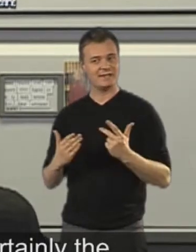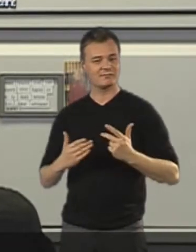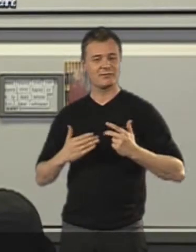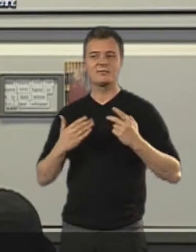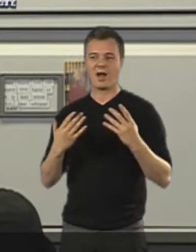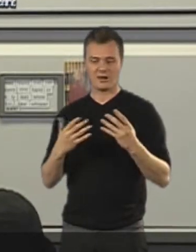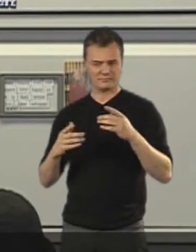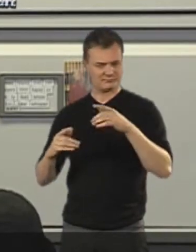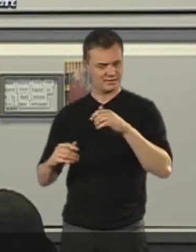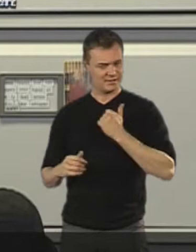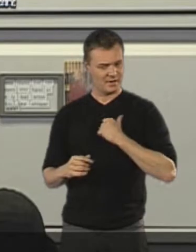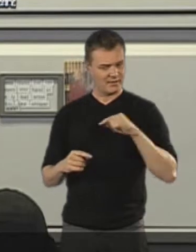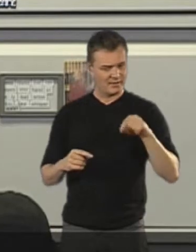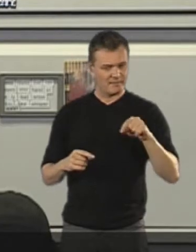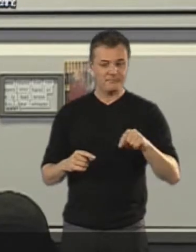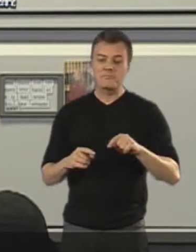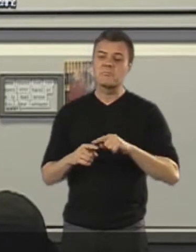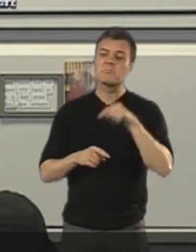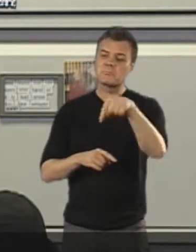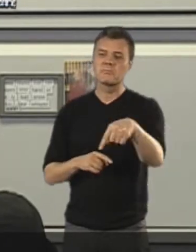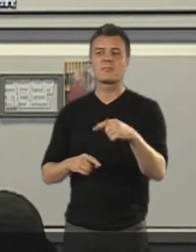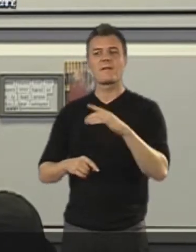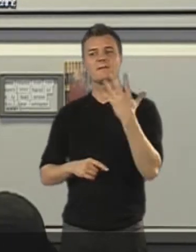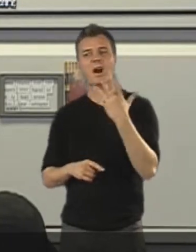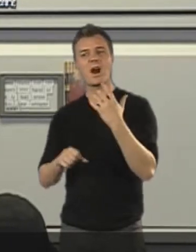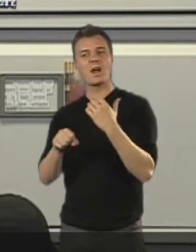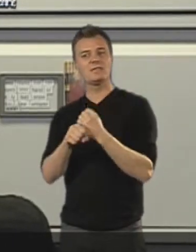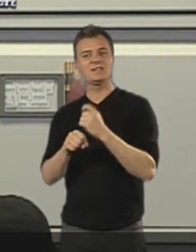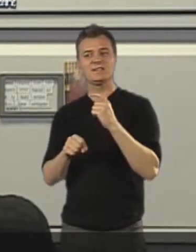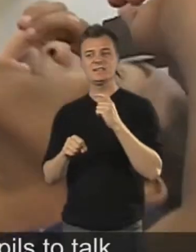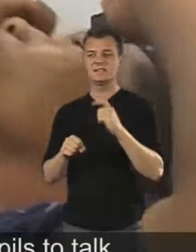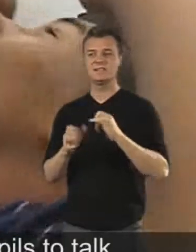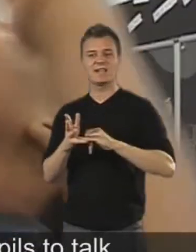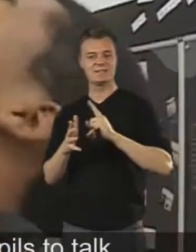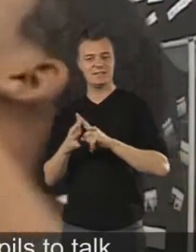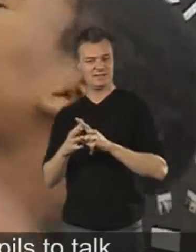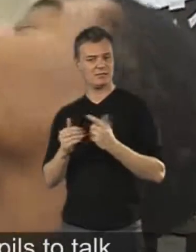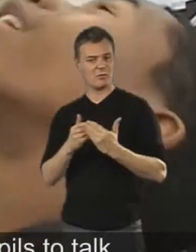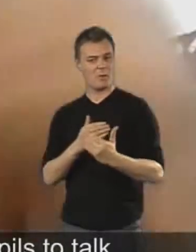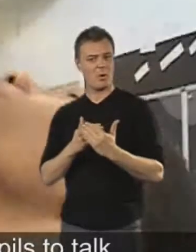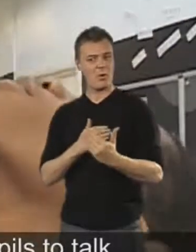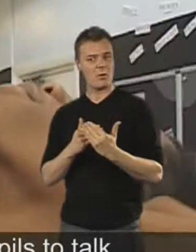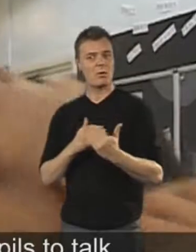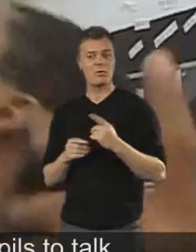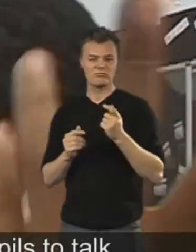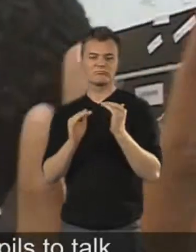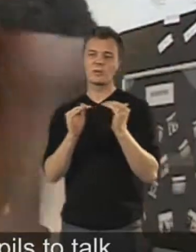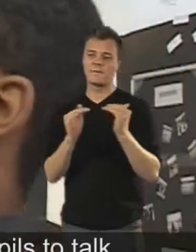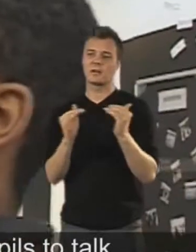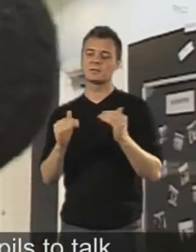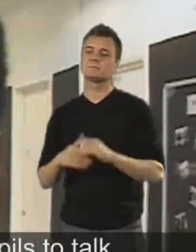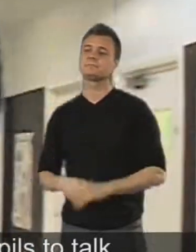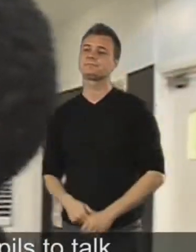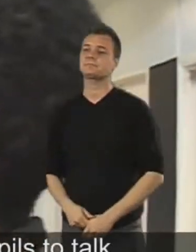expect those to be taking, 5 GCSEs plus or their equivalents. Staff at Ian Mercado encourage pupils